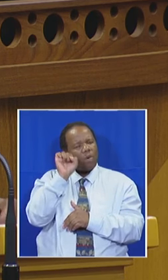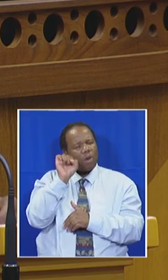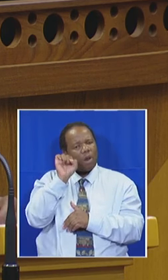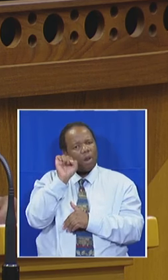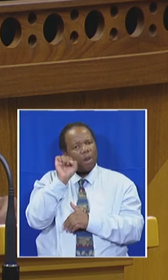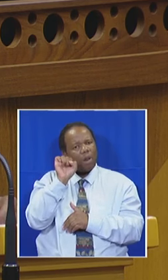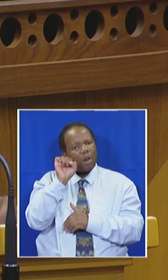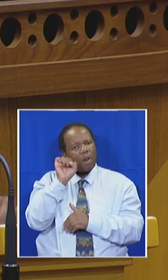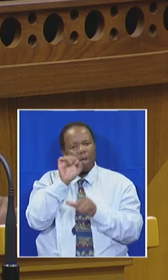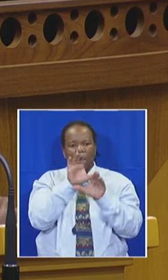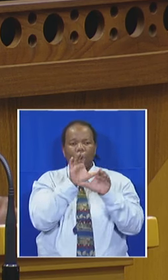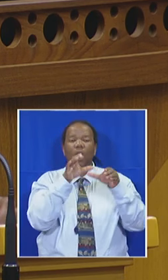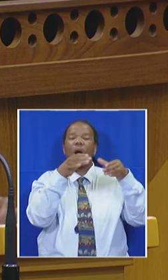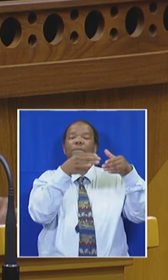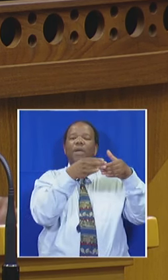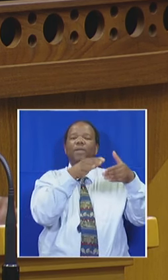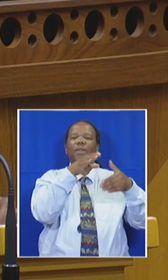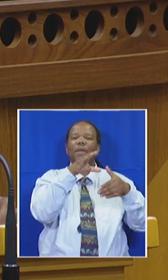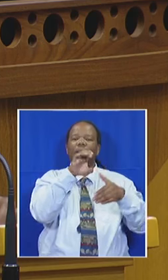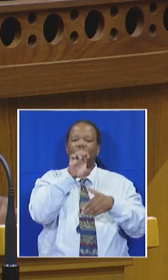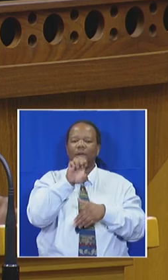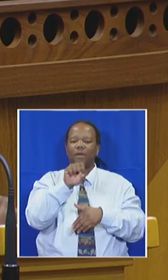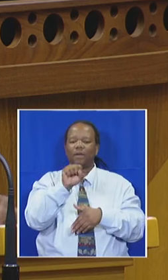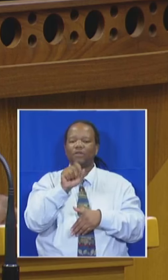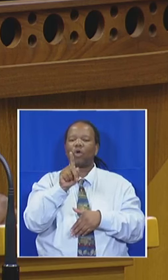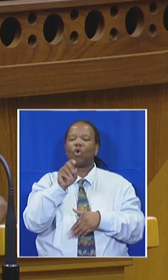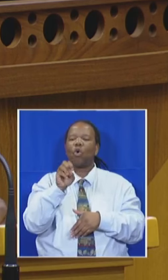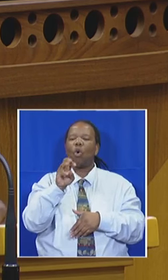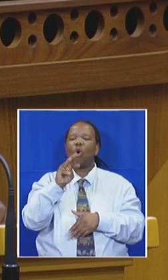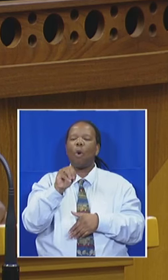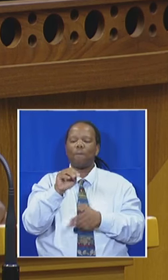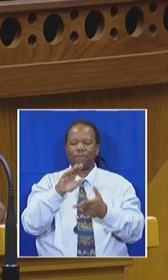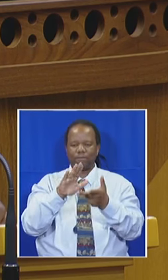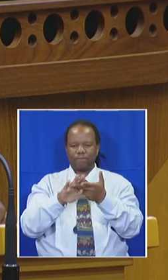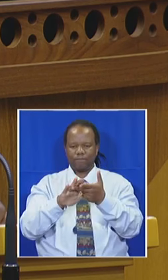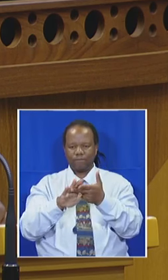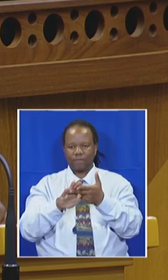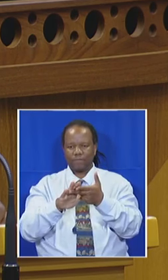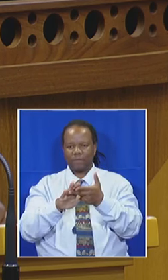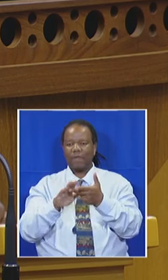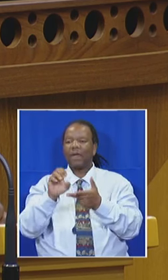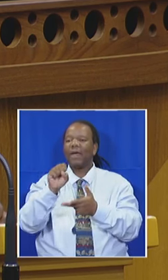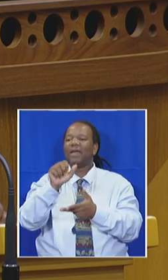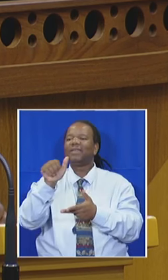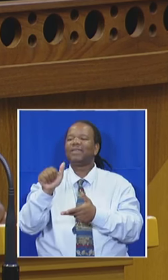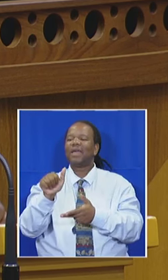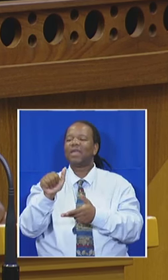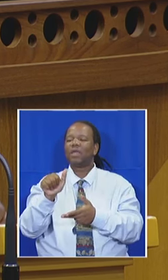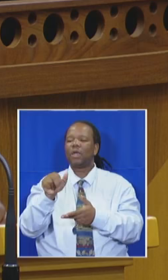designated Eskom and the South African Nuclear Energy